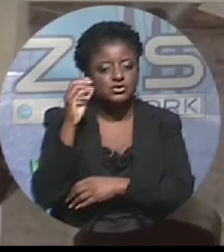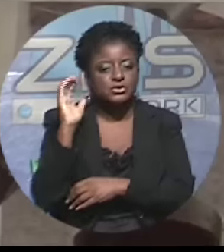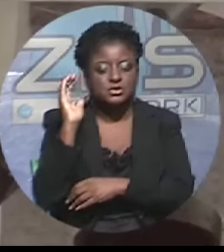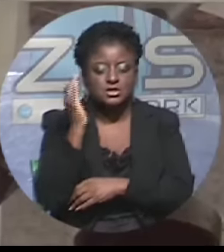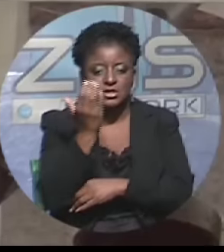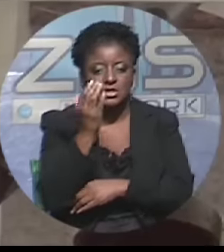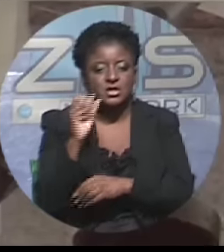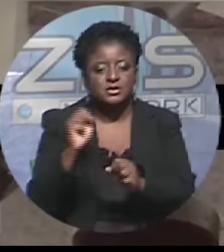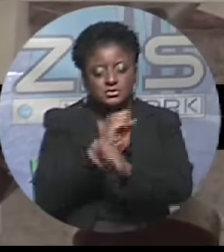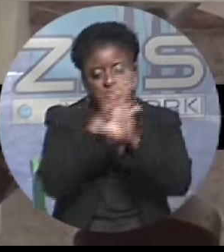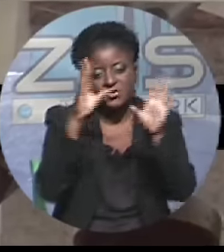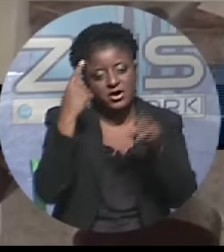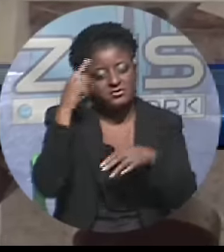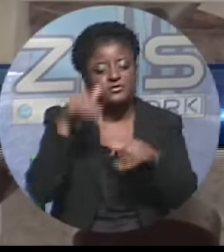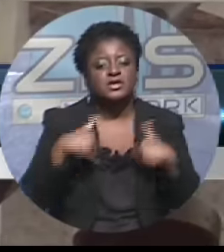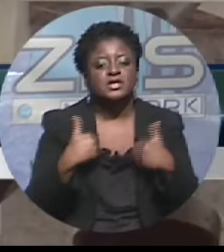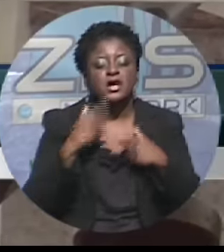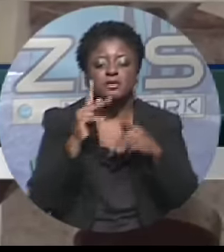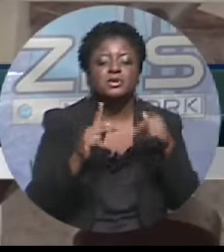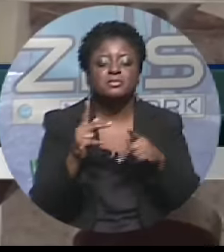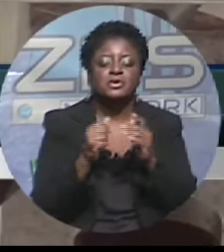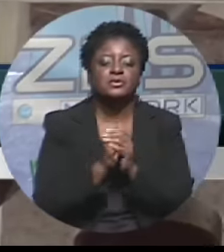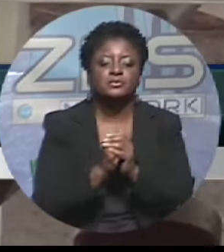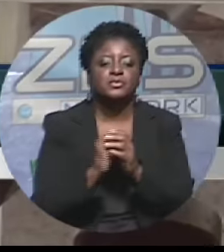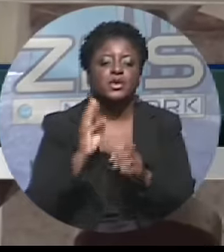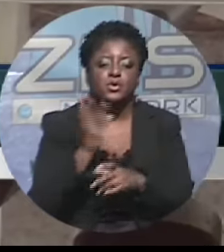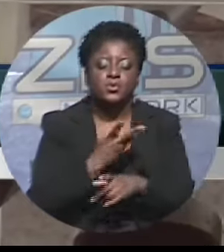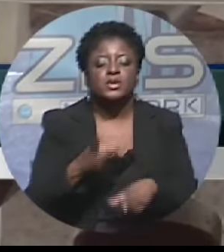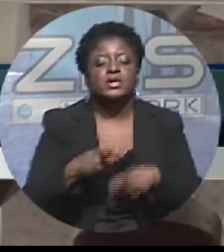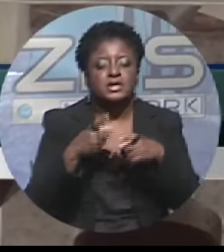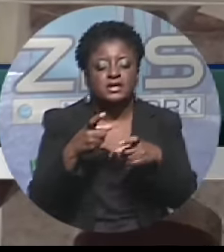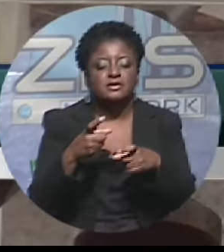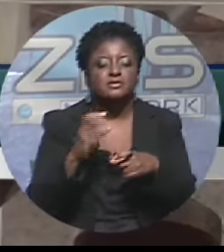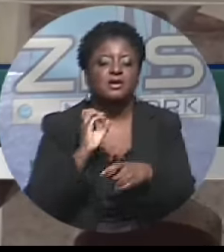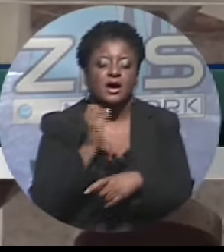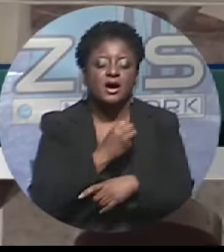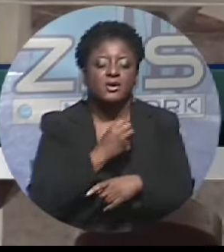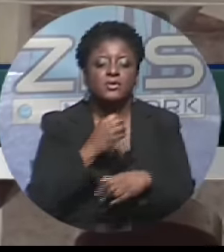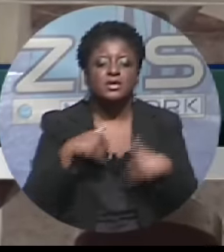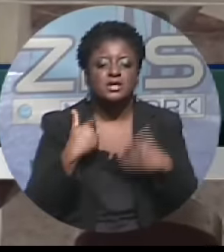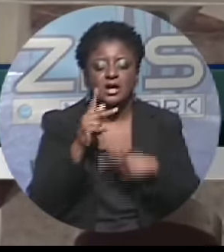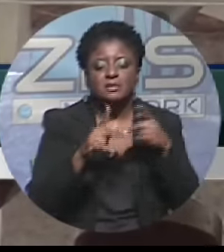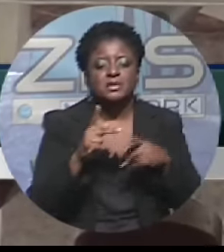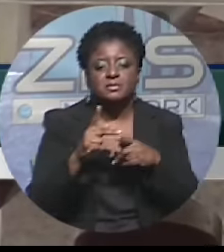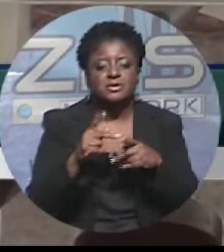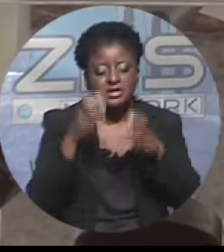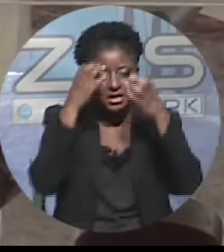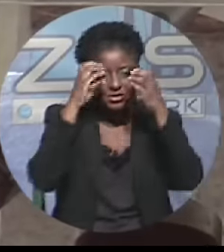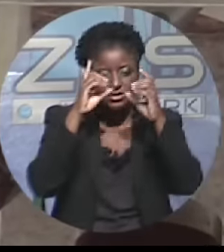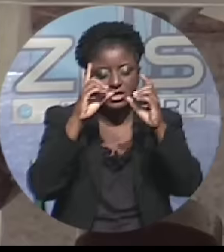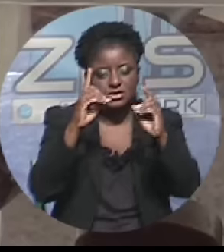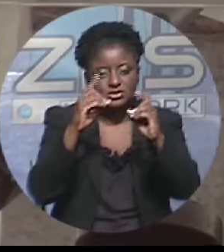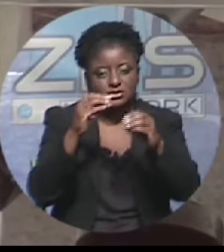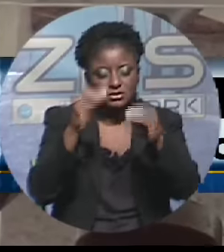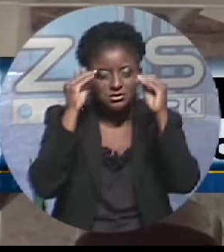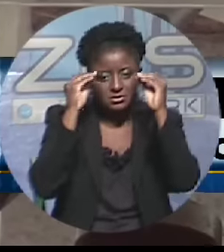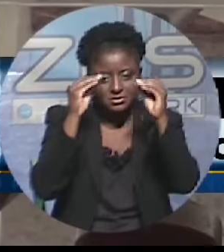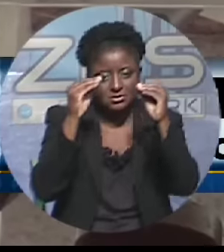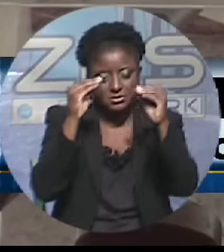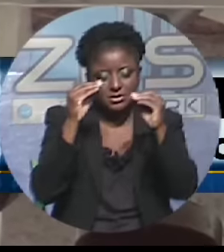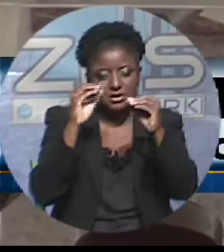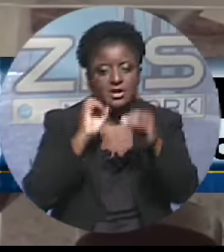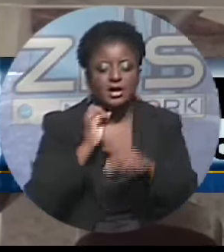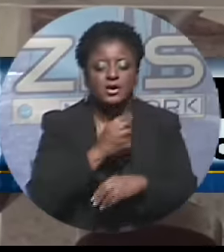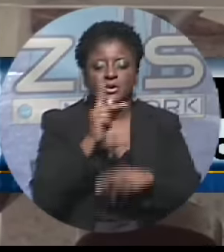We have given our people education. We have informed our people so that they will not be